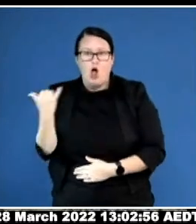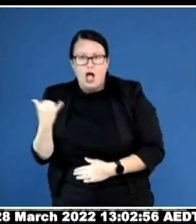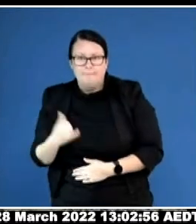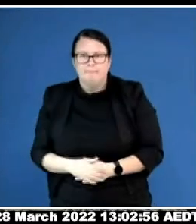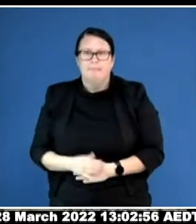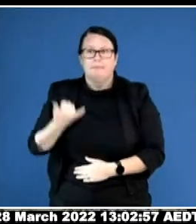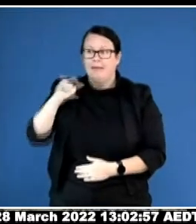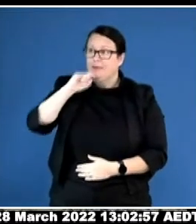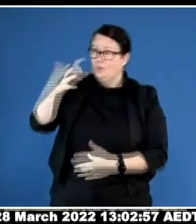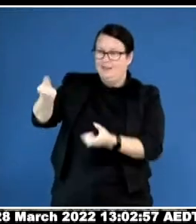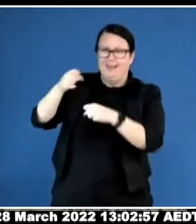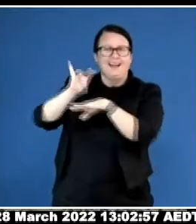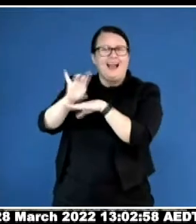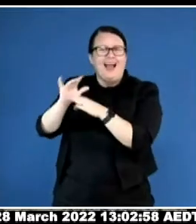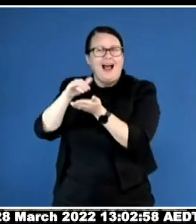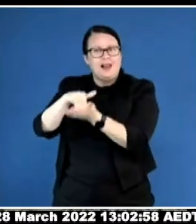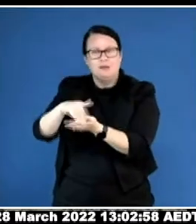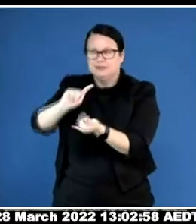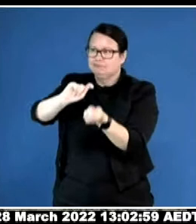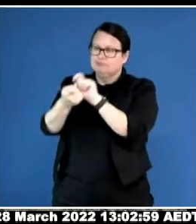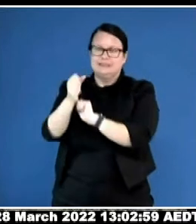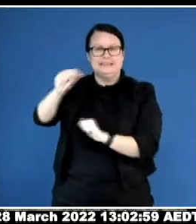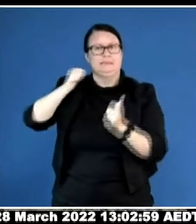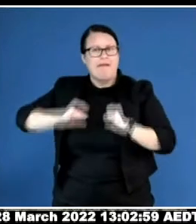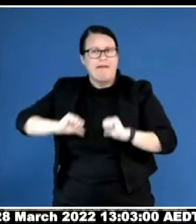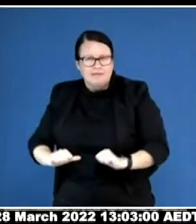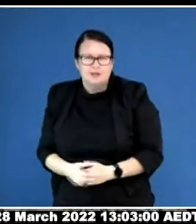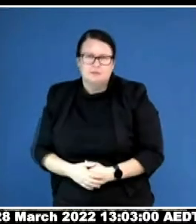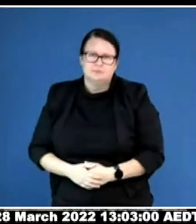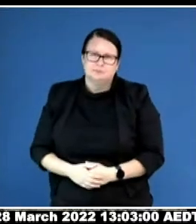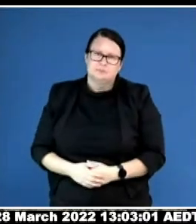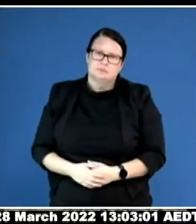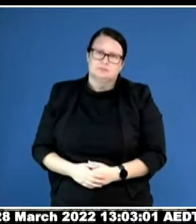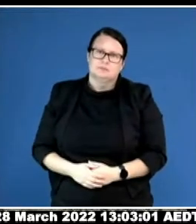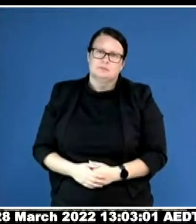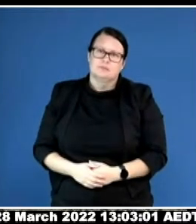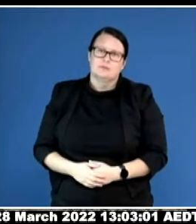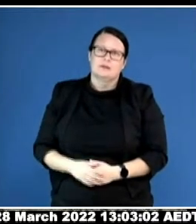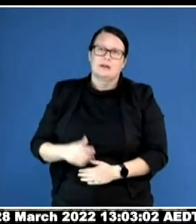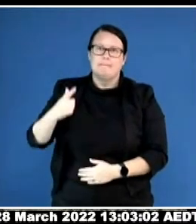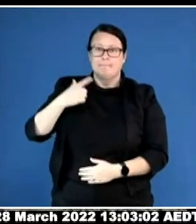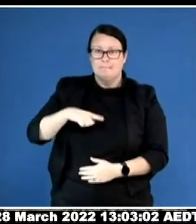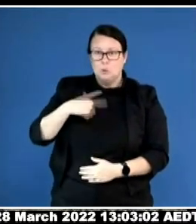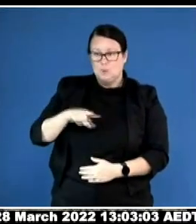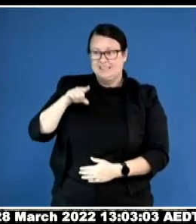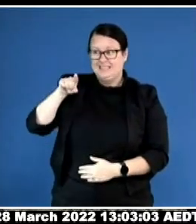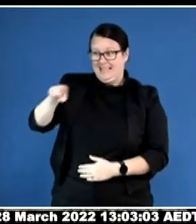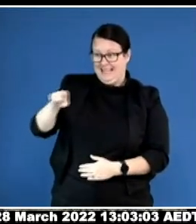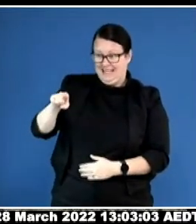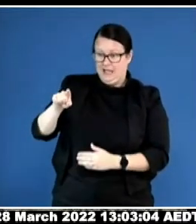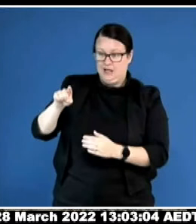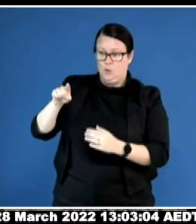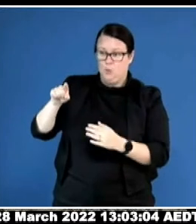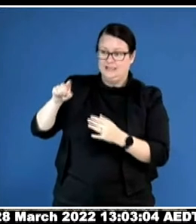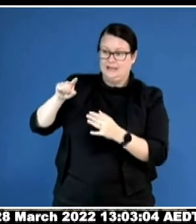help, that maybe he would change what he was doing. And I guess because of that level of manipulation towards myself and all the apologies